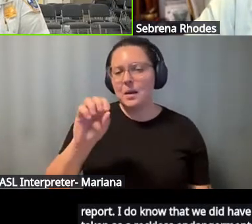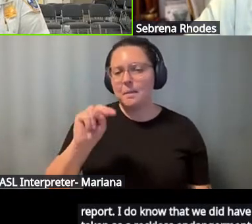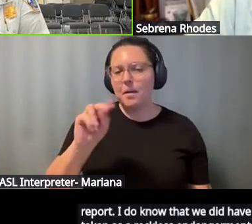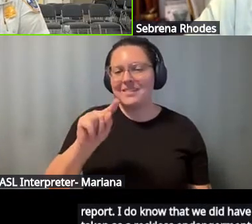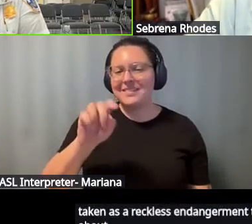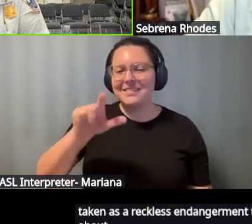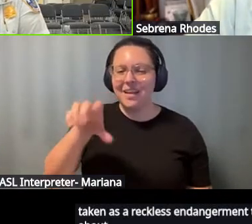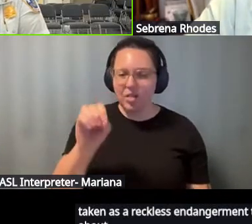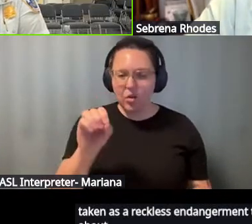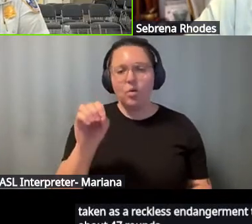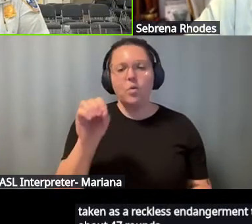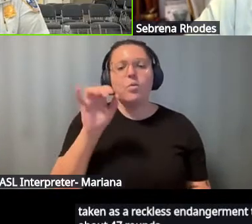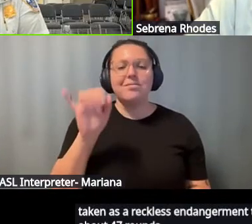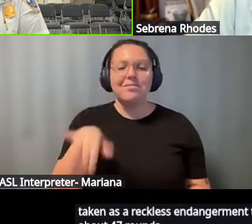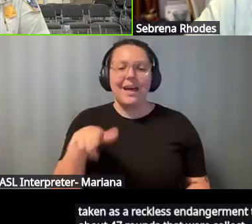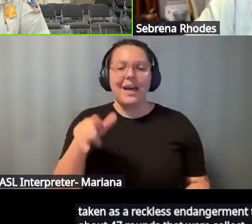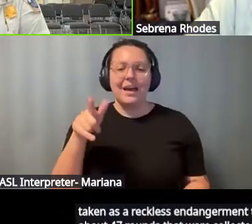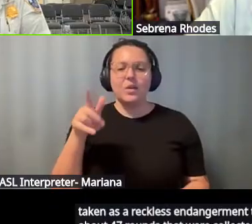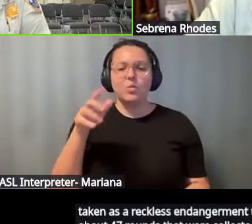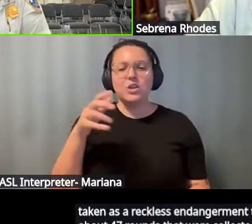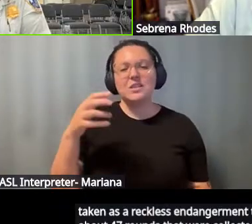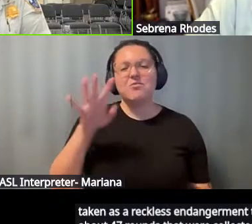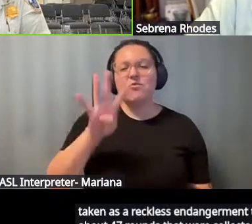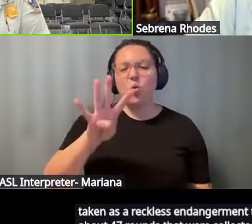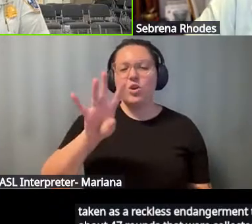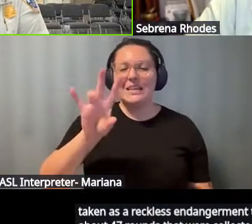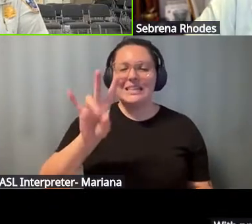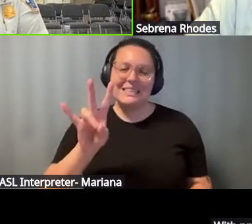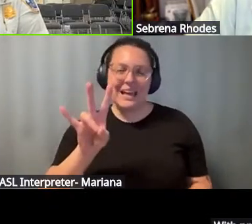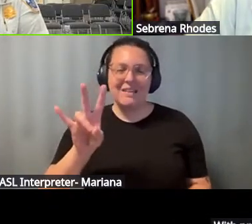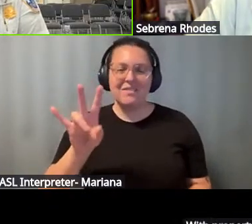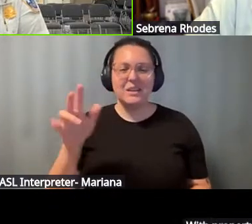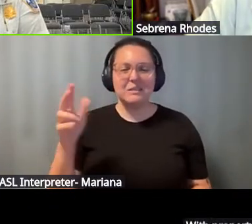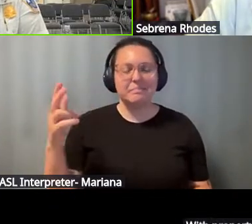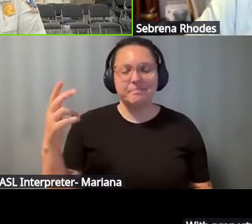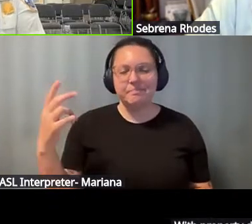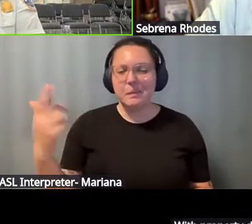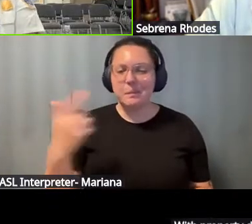47 rounds that were collected with property damage to vehicles, but no